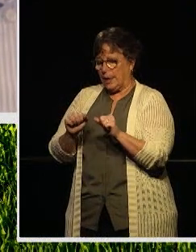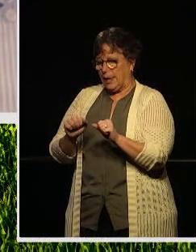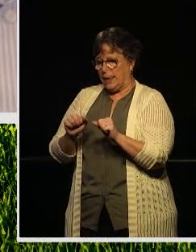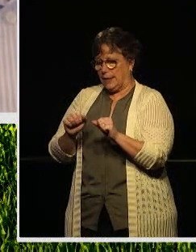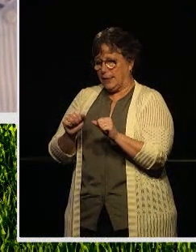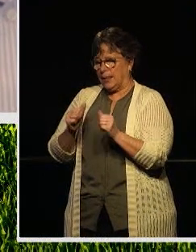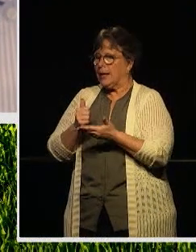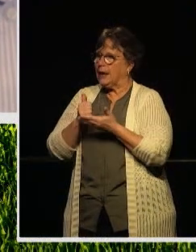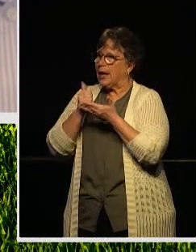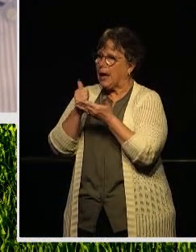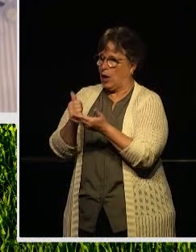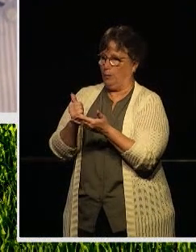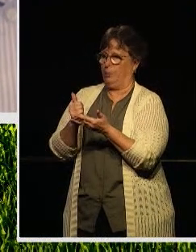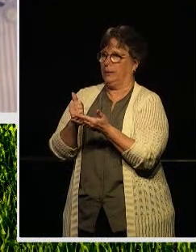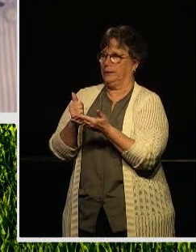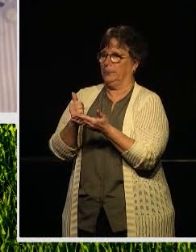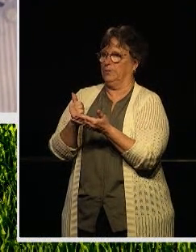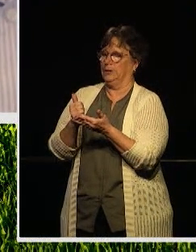help